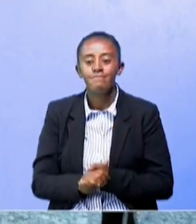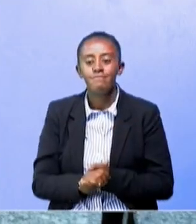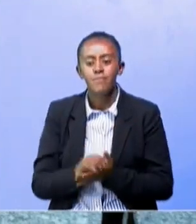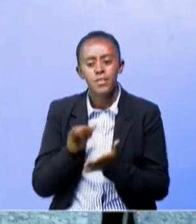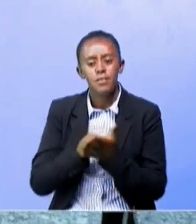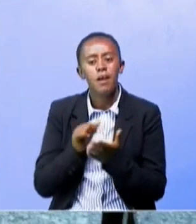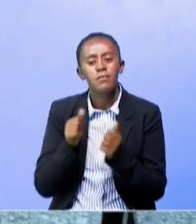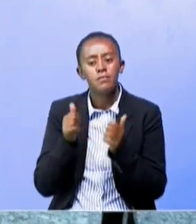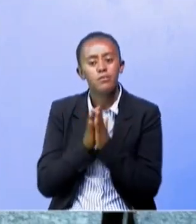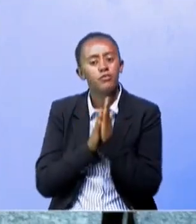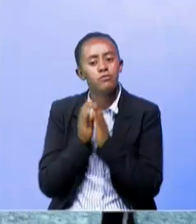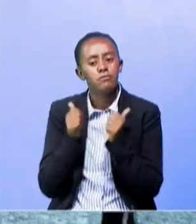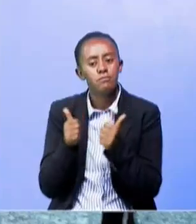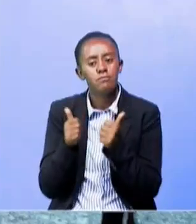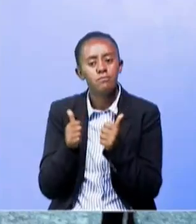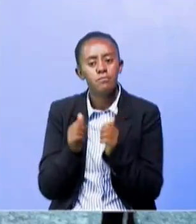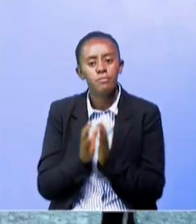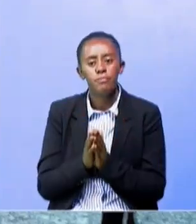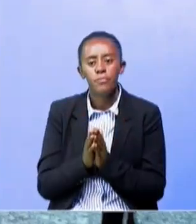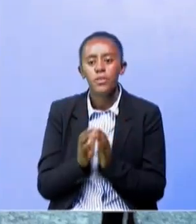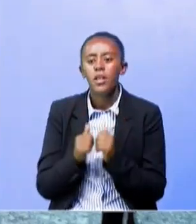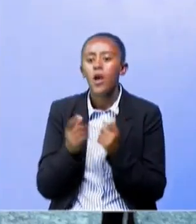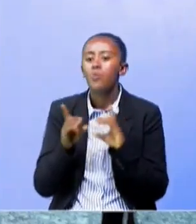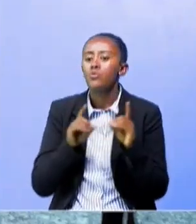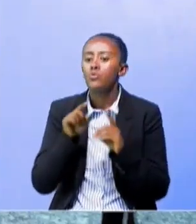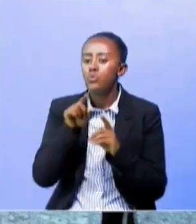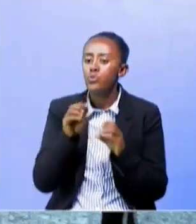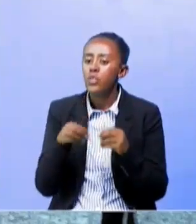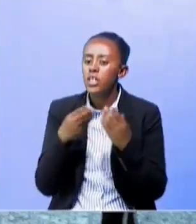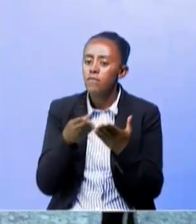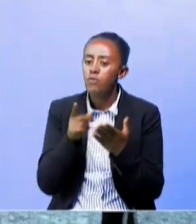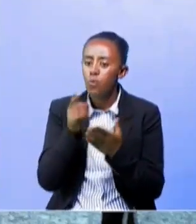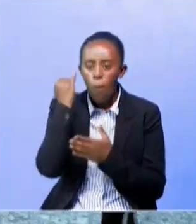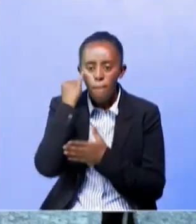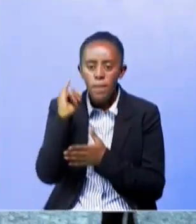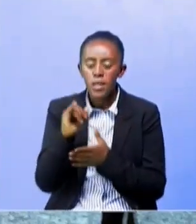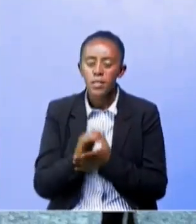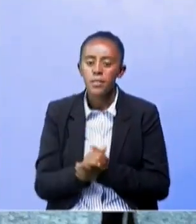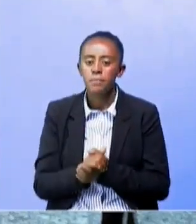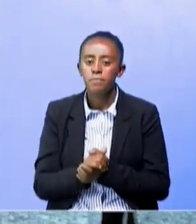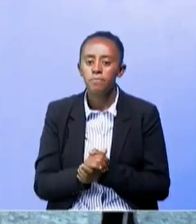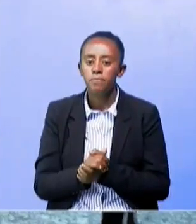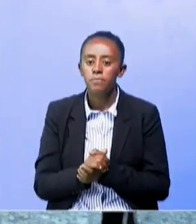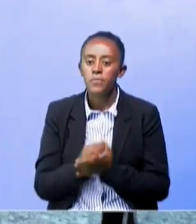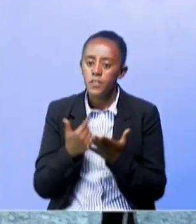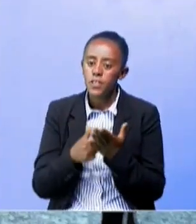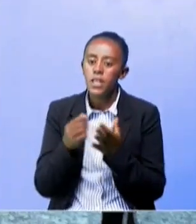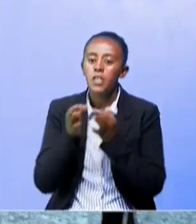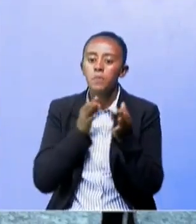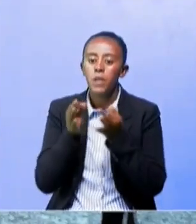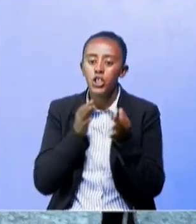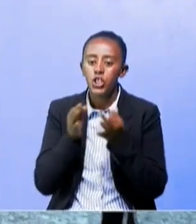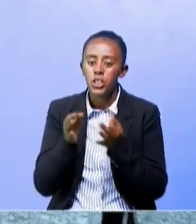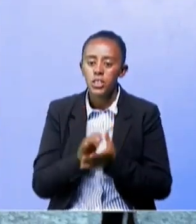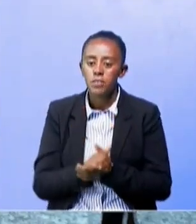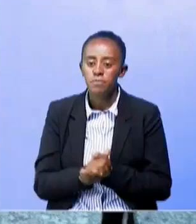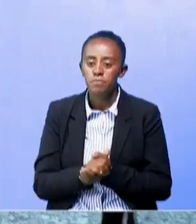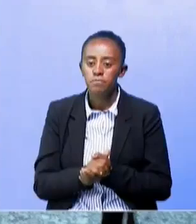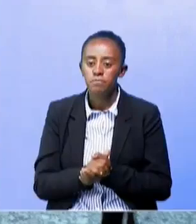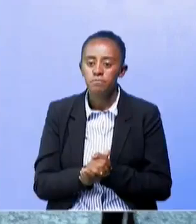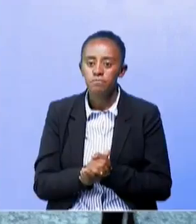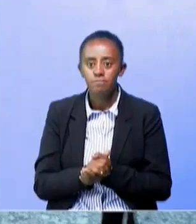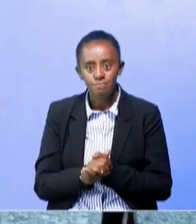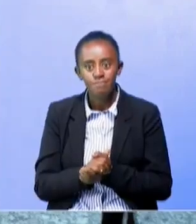That's interesting. How do you give your opinion with these opinions, these expressions?